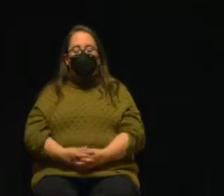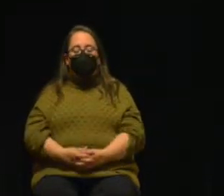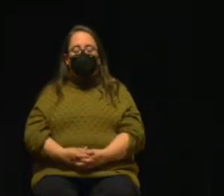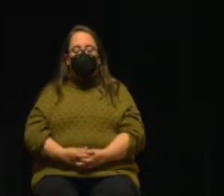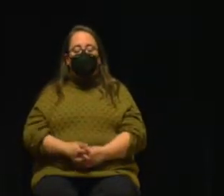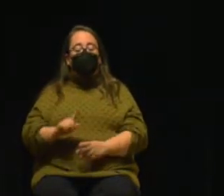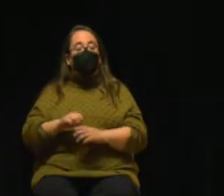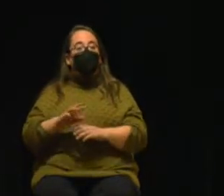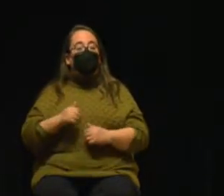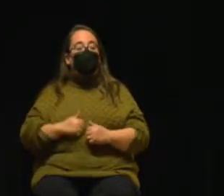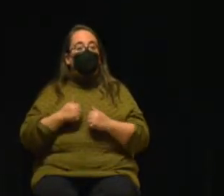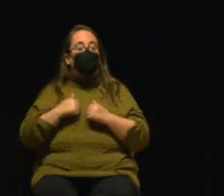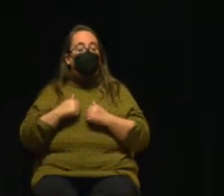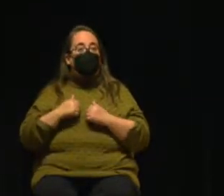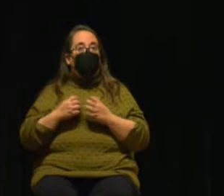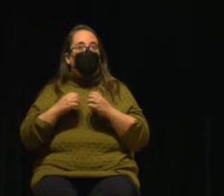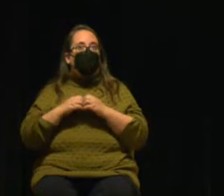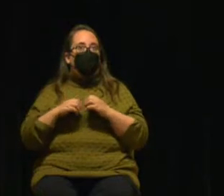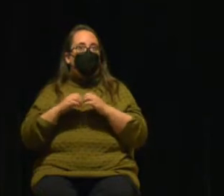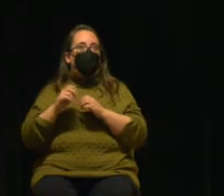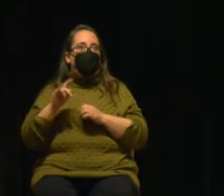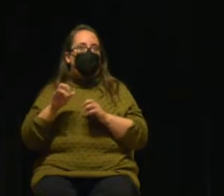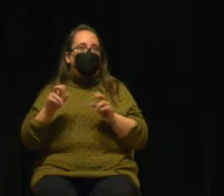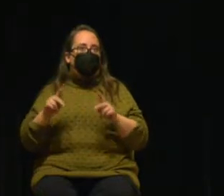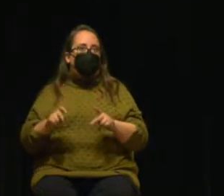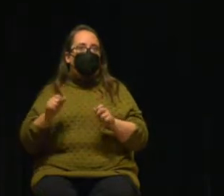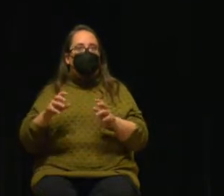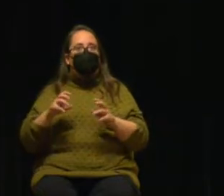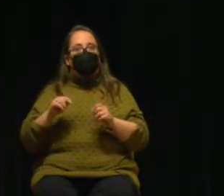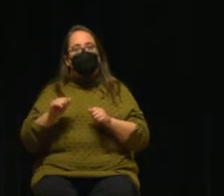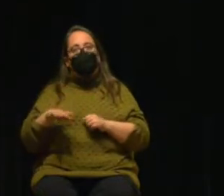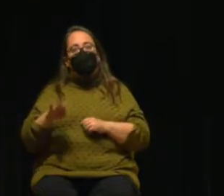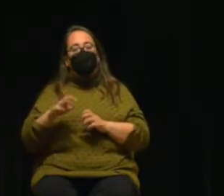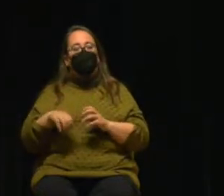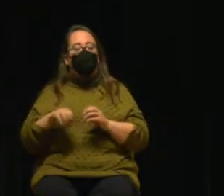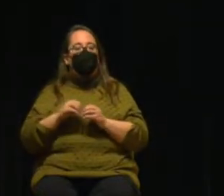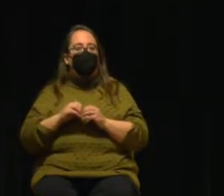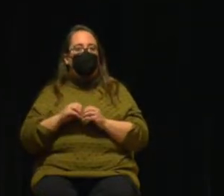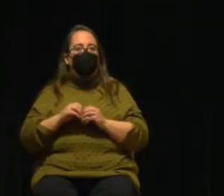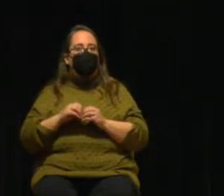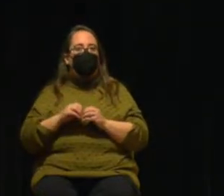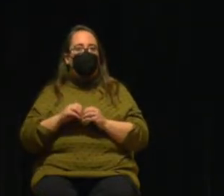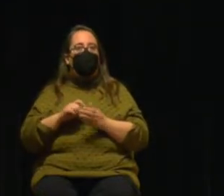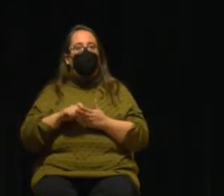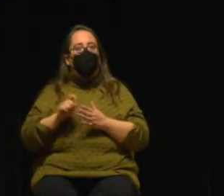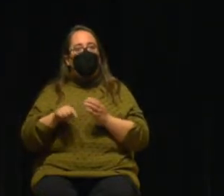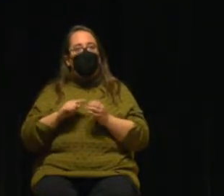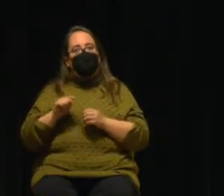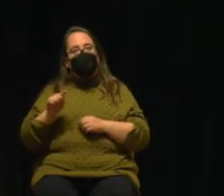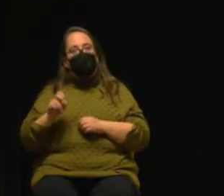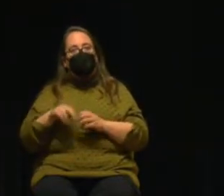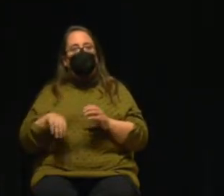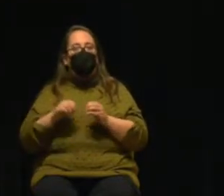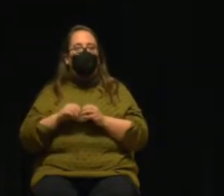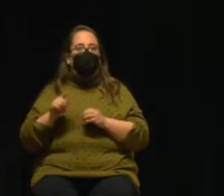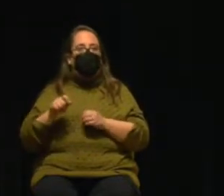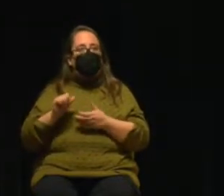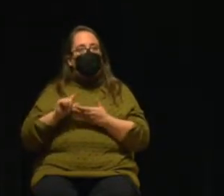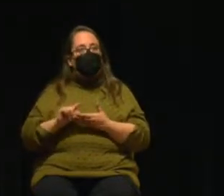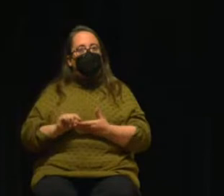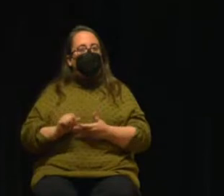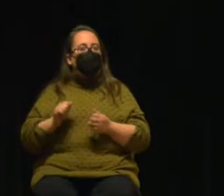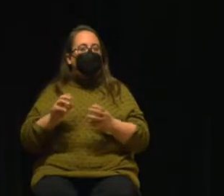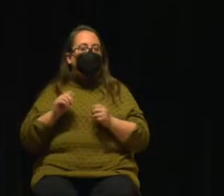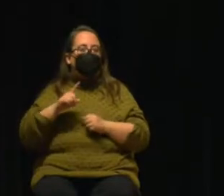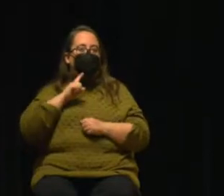Later in his life, he's an increasingly public figure. So you can find more written about him and more that he is publishing. So it